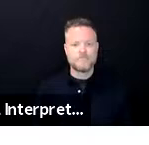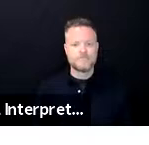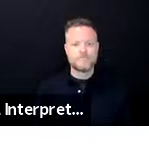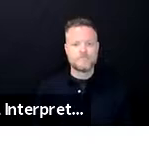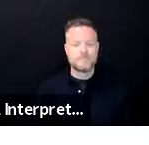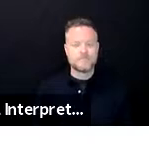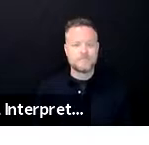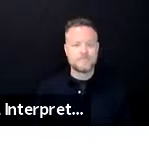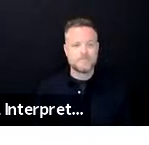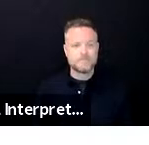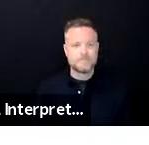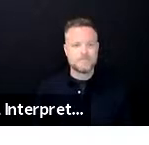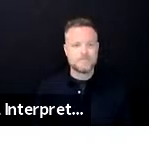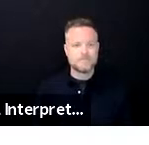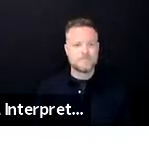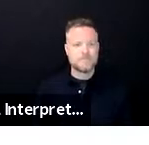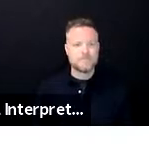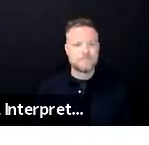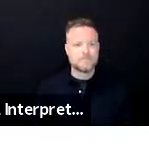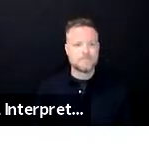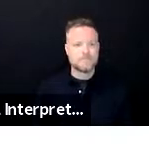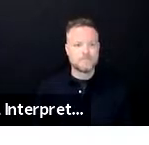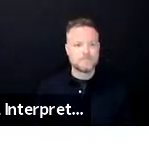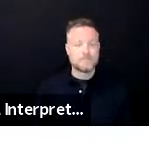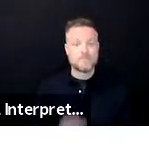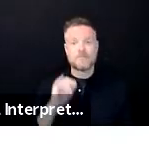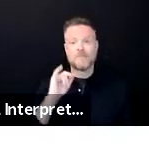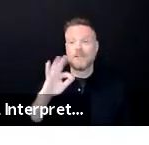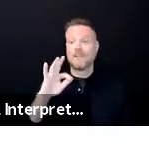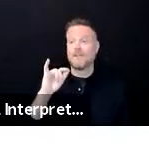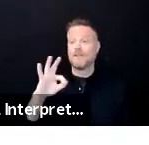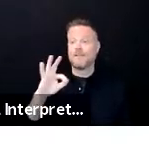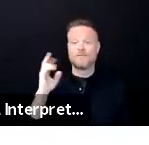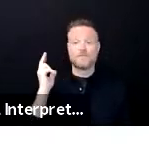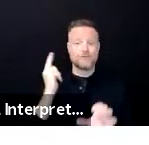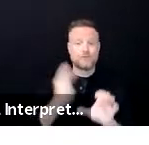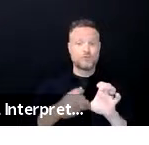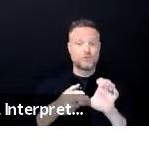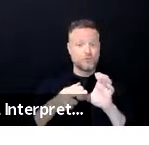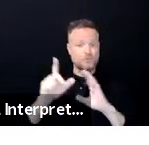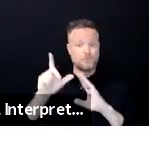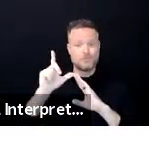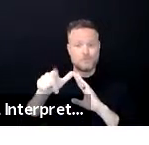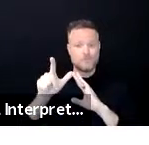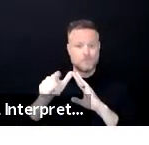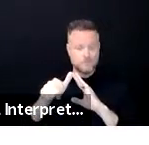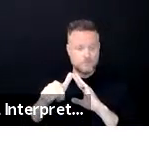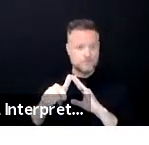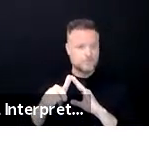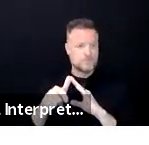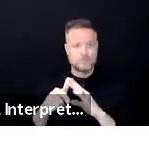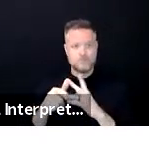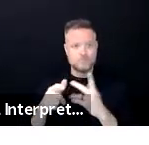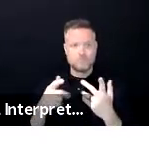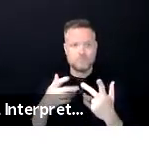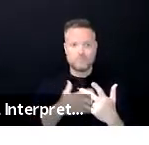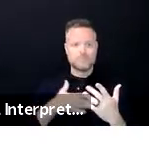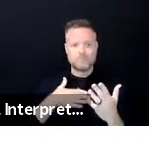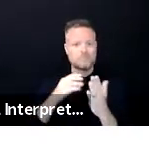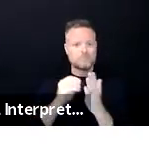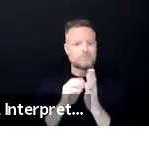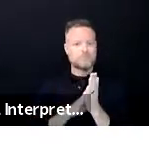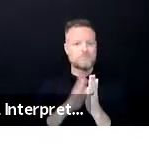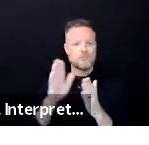Okay. Well, if anyone joins after and is able, please put your name in the